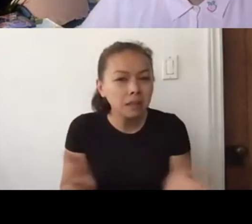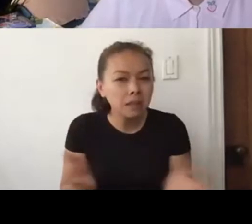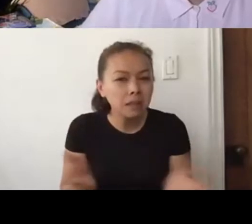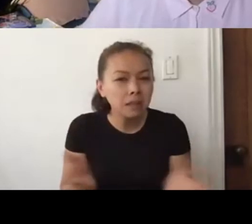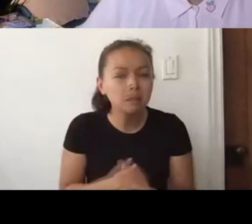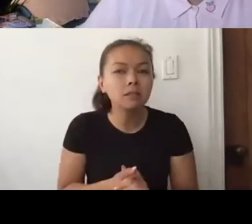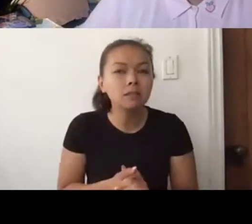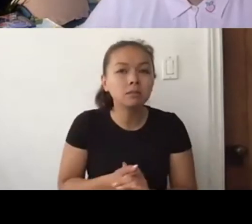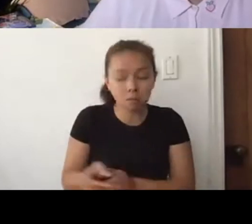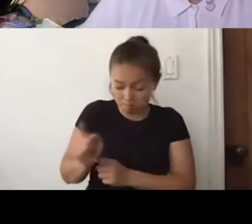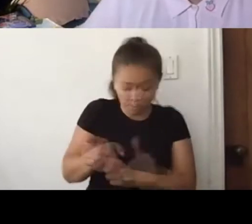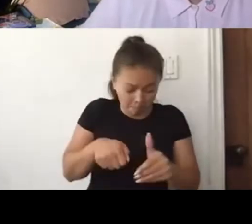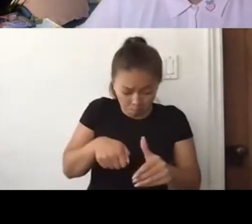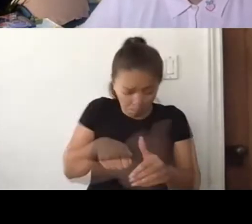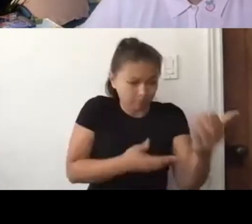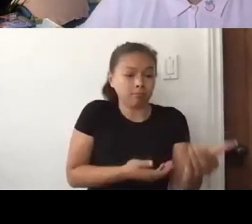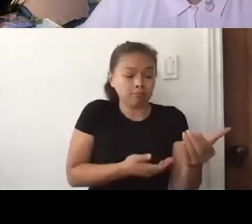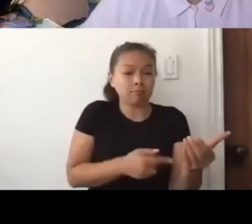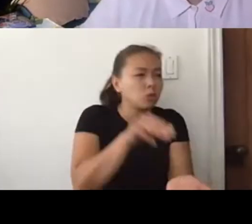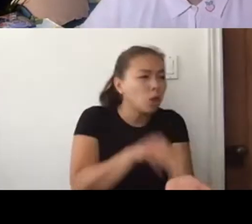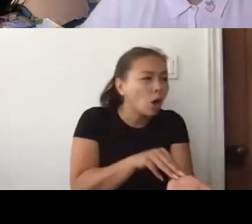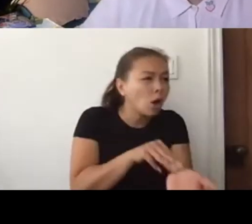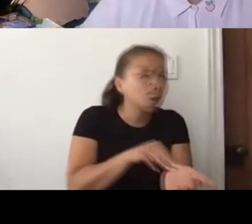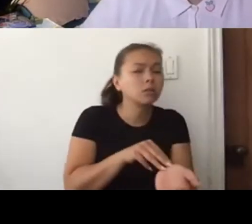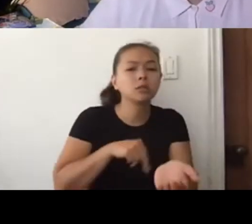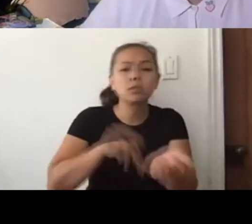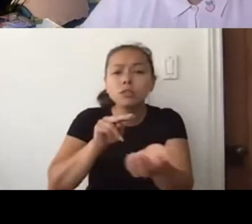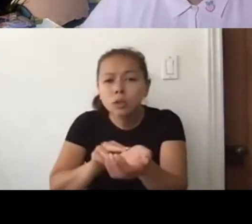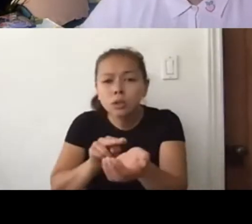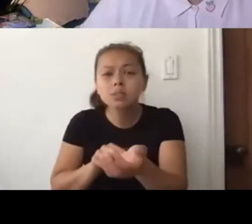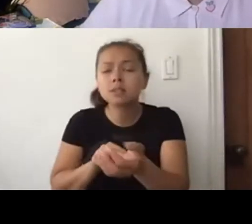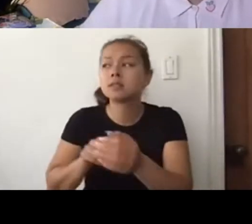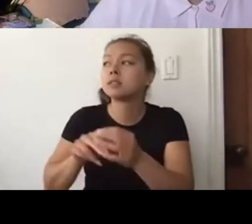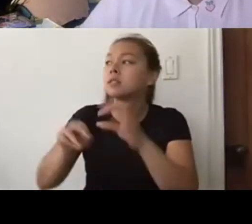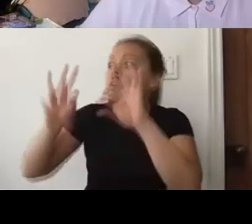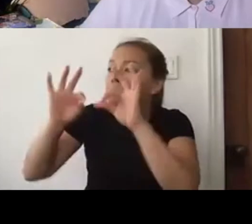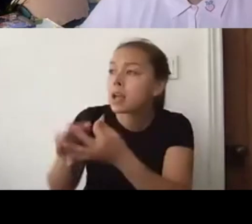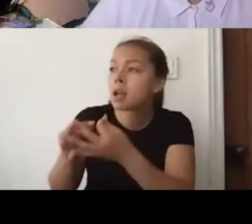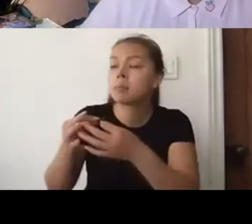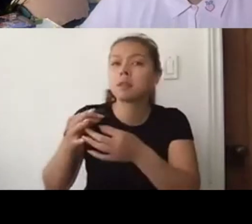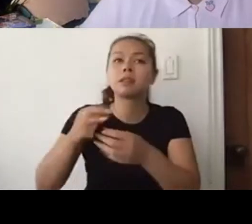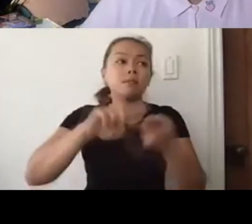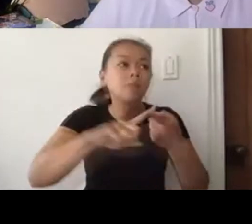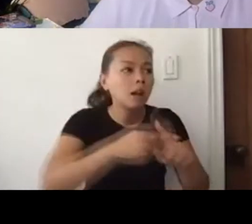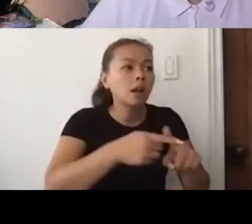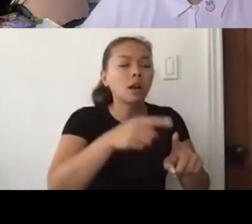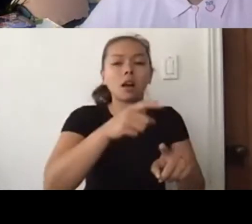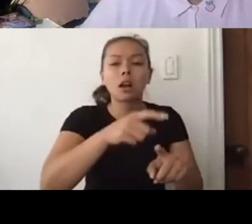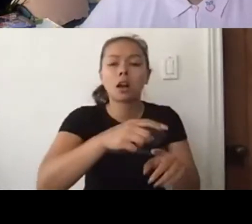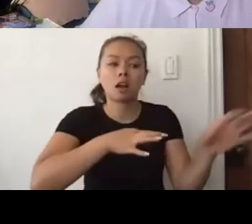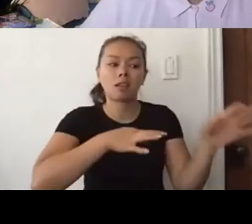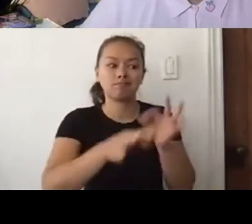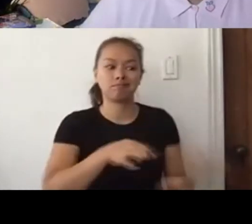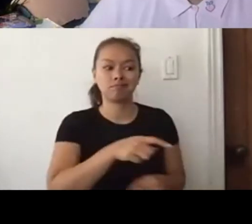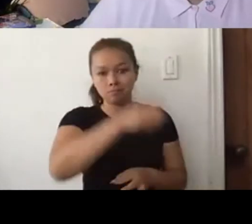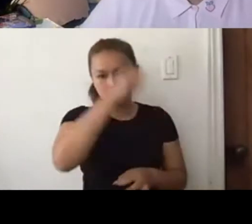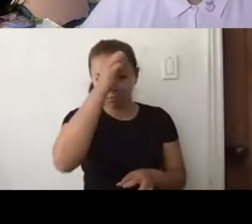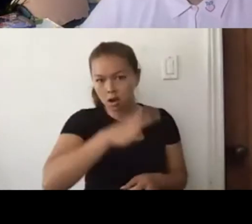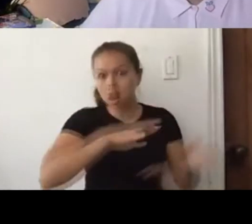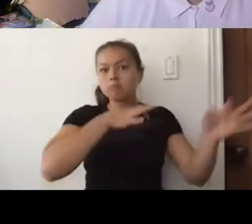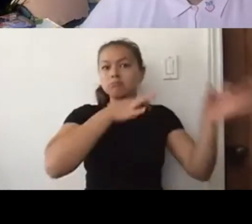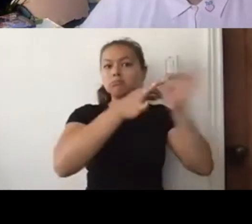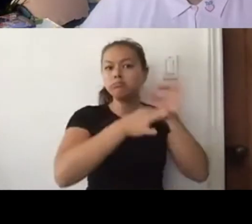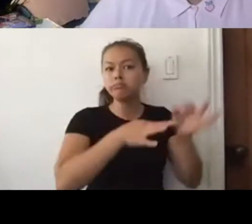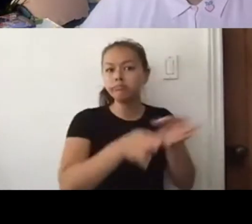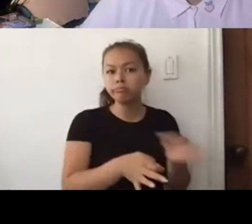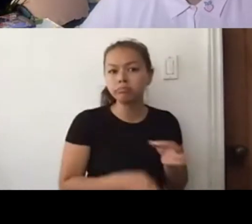members describing male assigned babies at birth, markers like, oh, look, he looks so